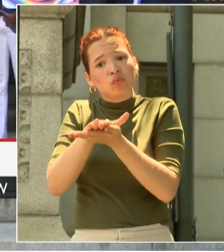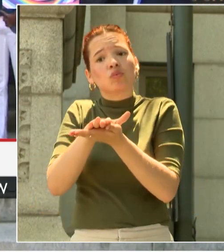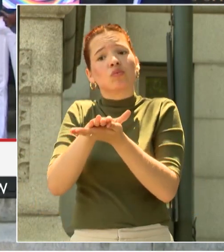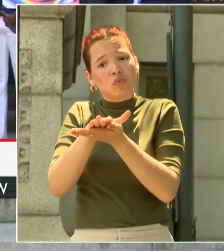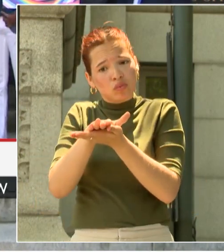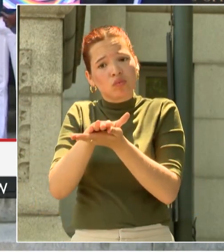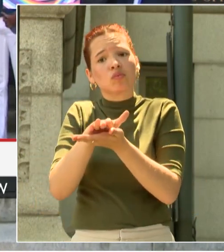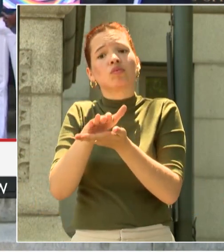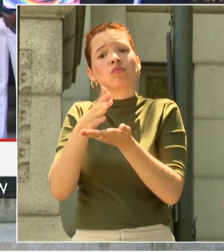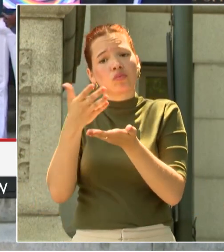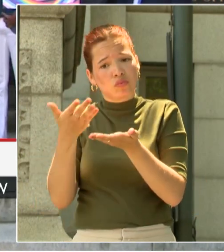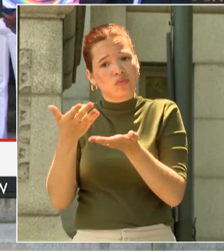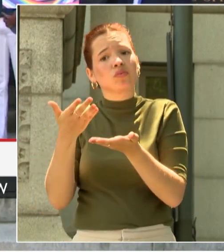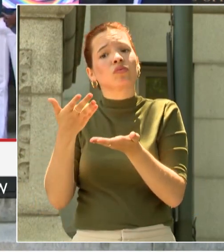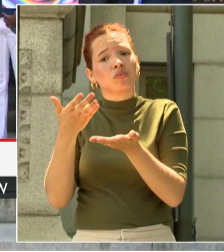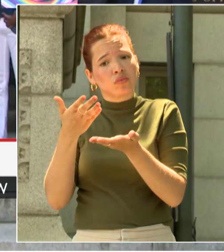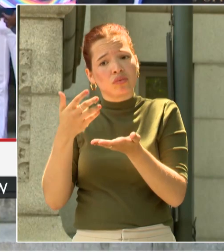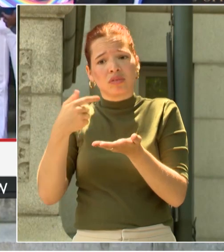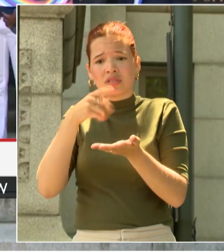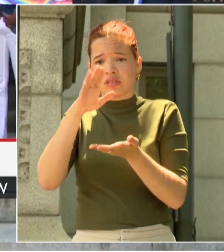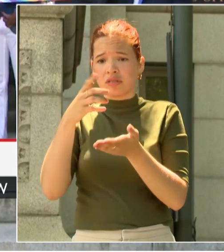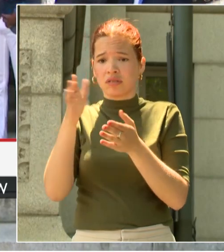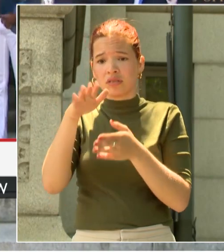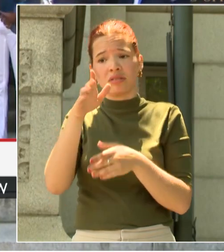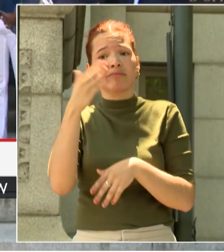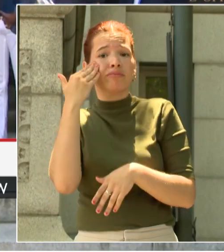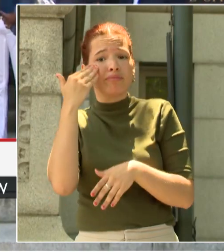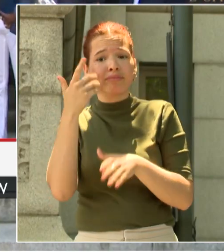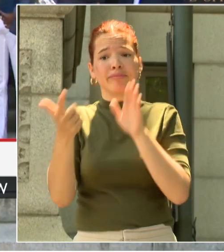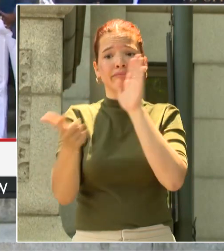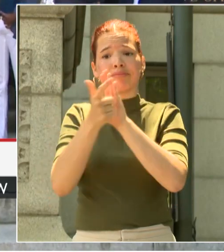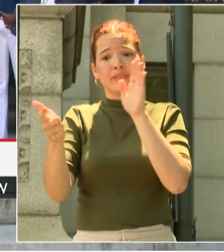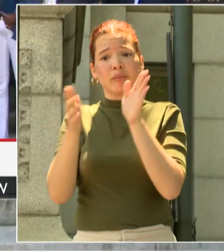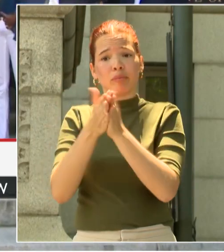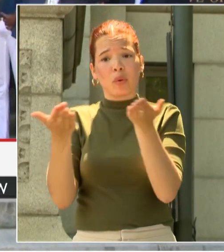be banning books in Washington, D.C.